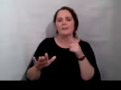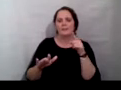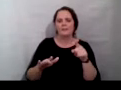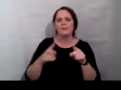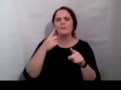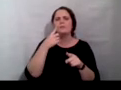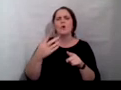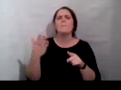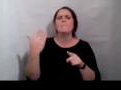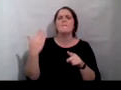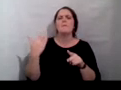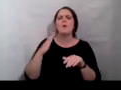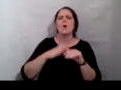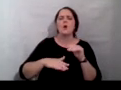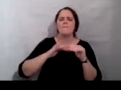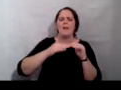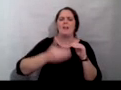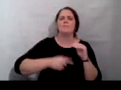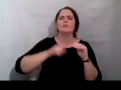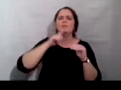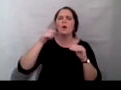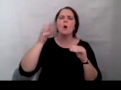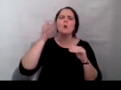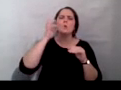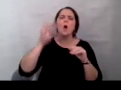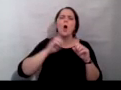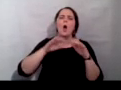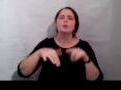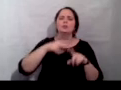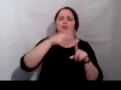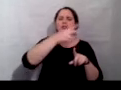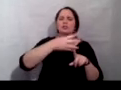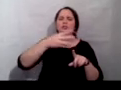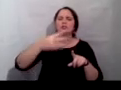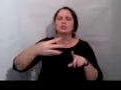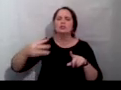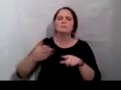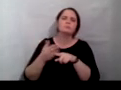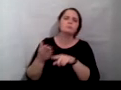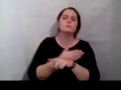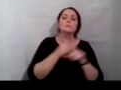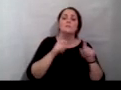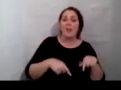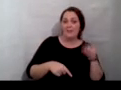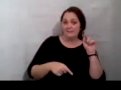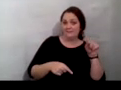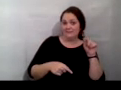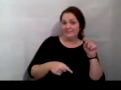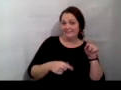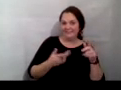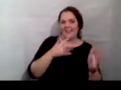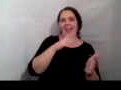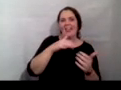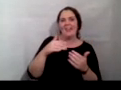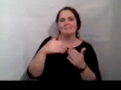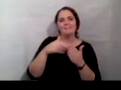striped cliff that I showed earlier that have the red and white ochres that Mavis was getting the